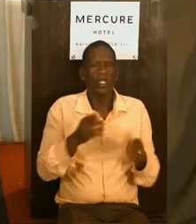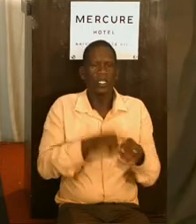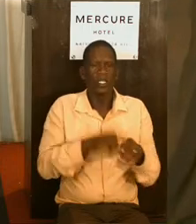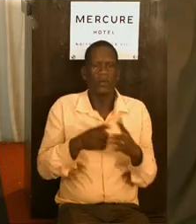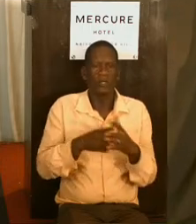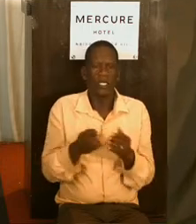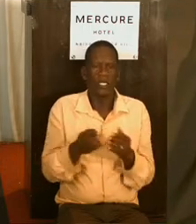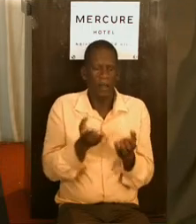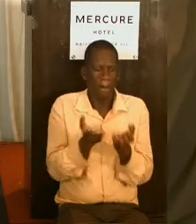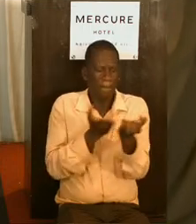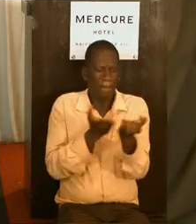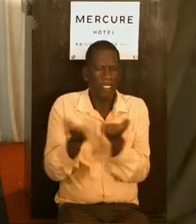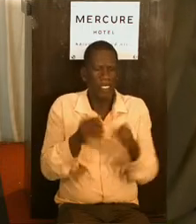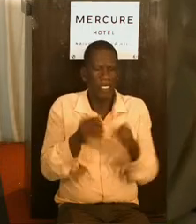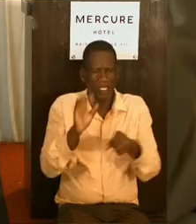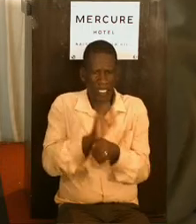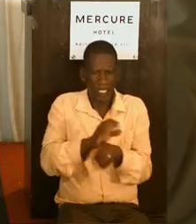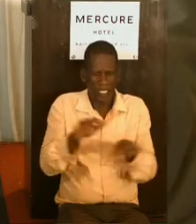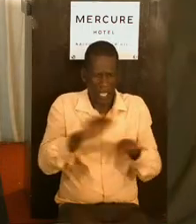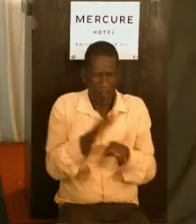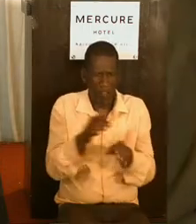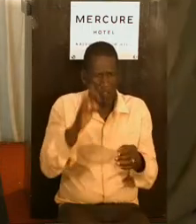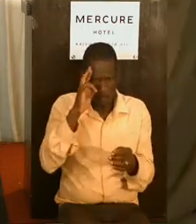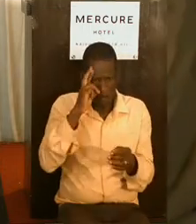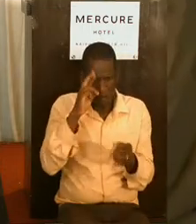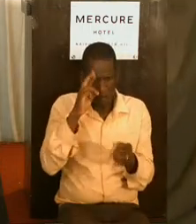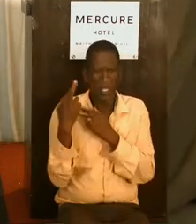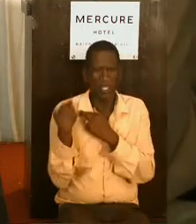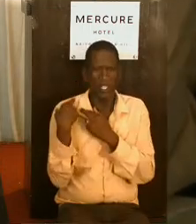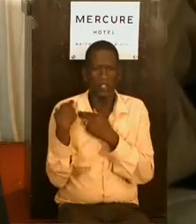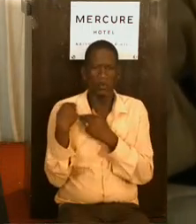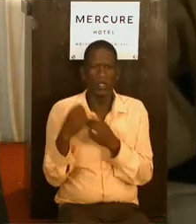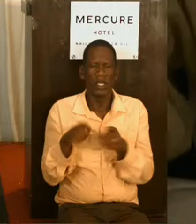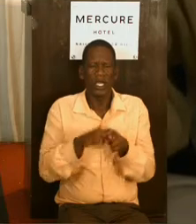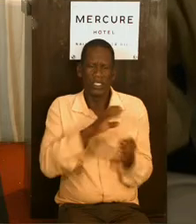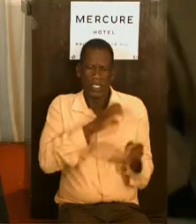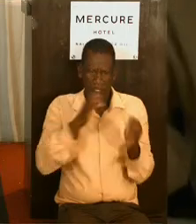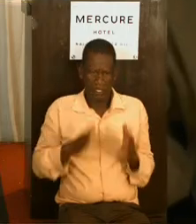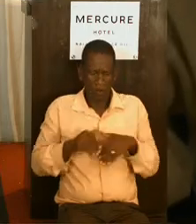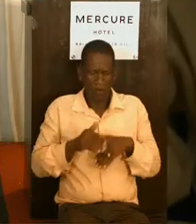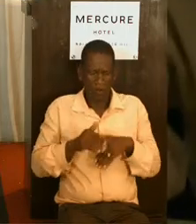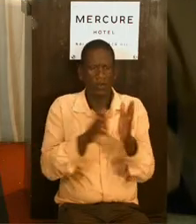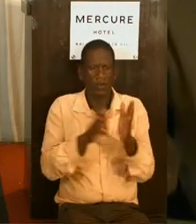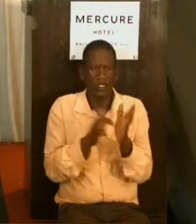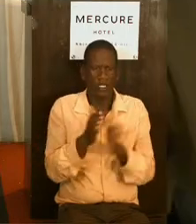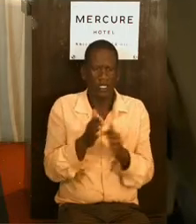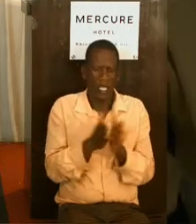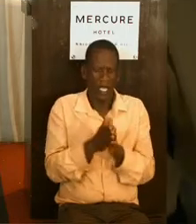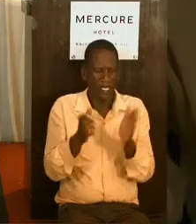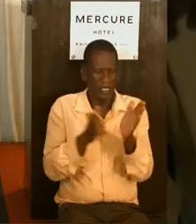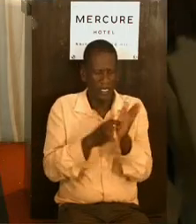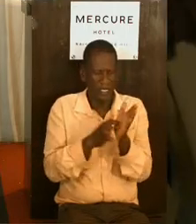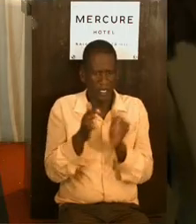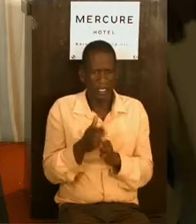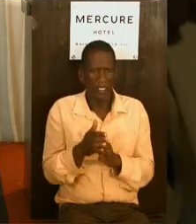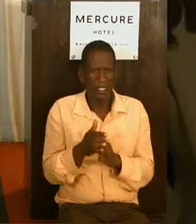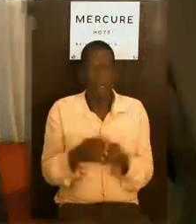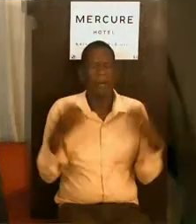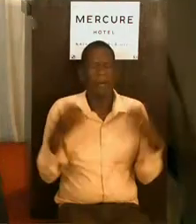started commercializing everything you remember the role as Christians we follow Jesus and Jesus